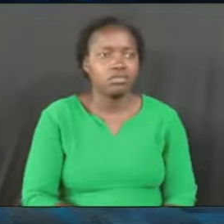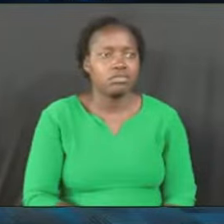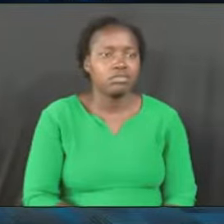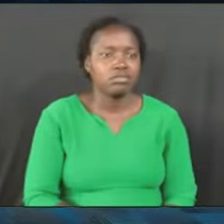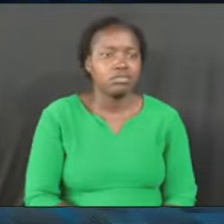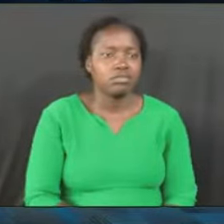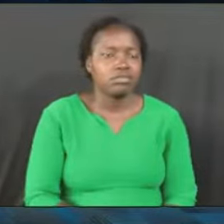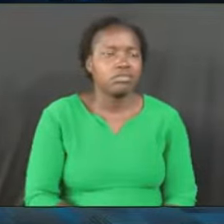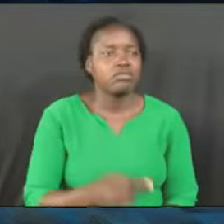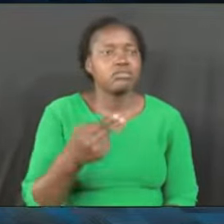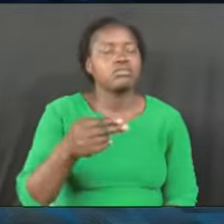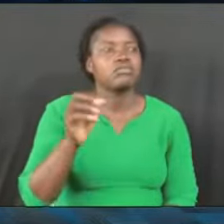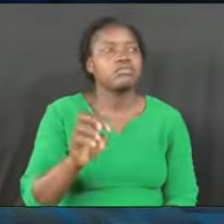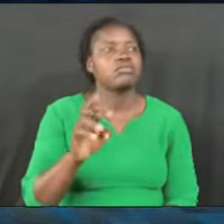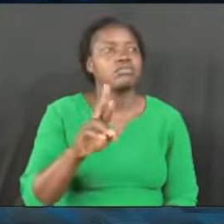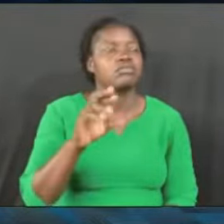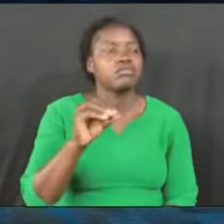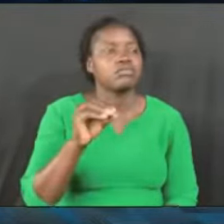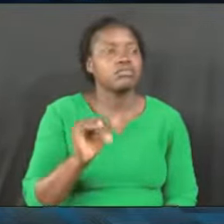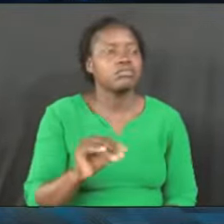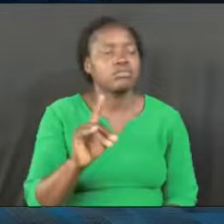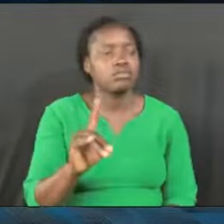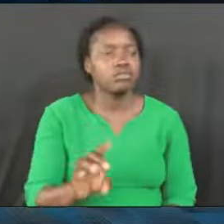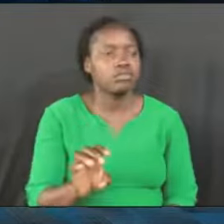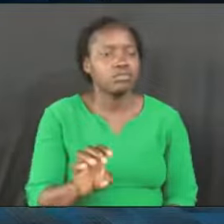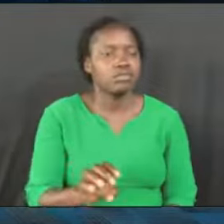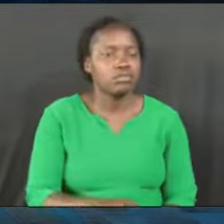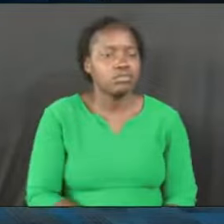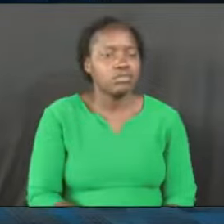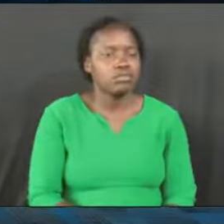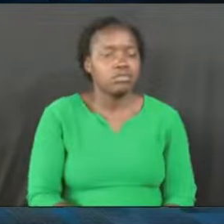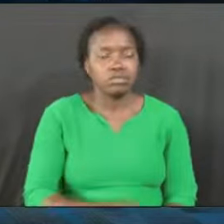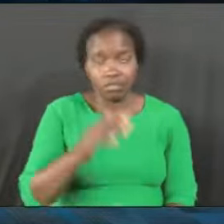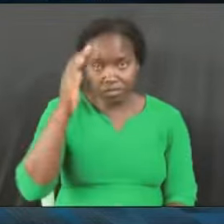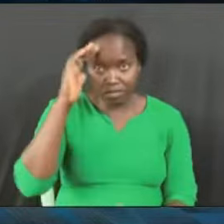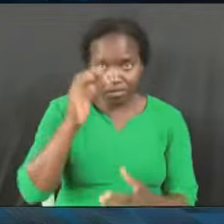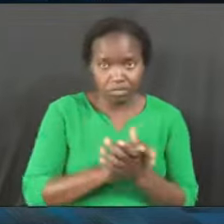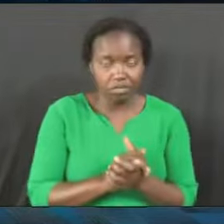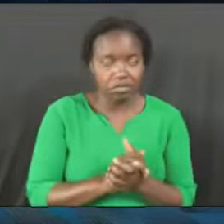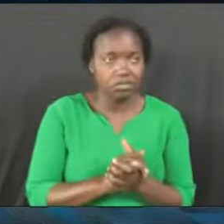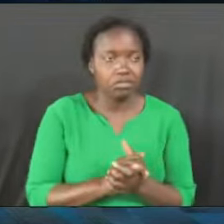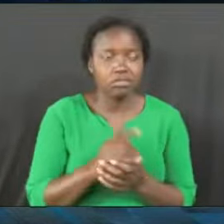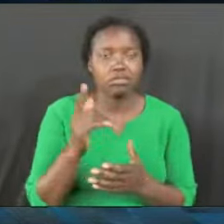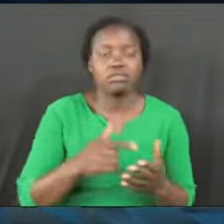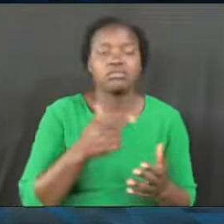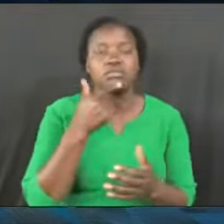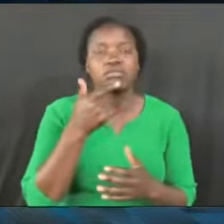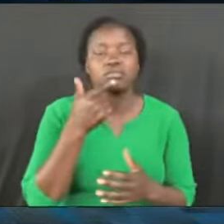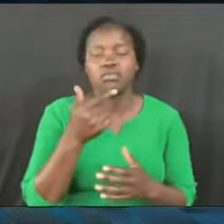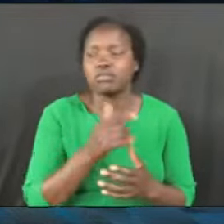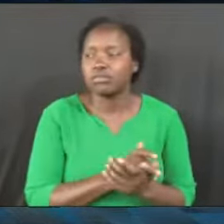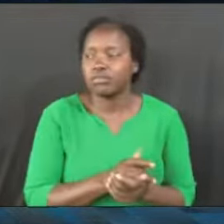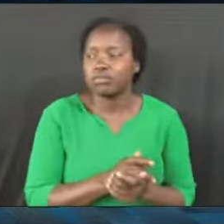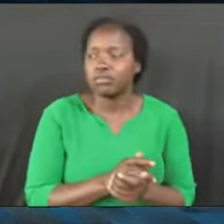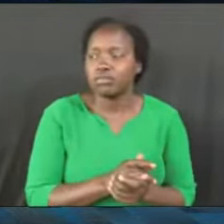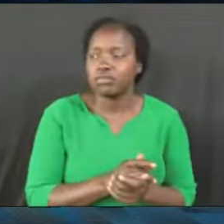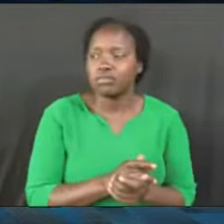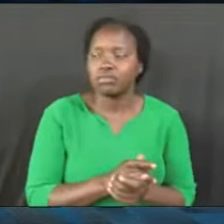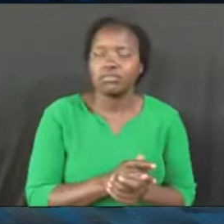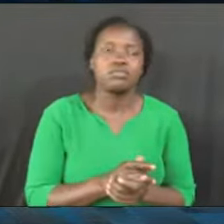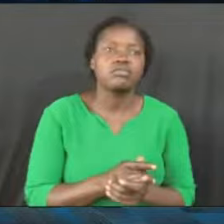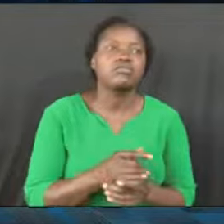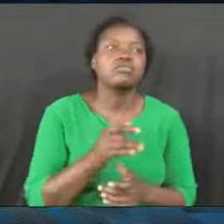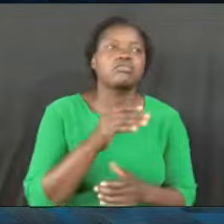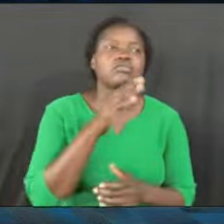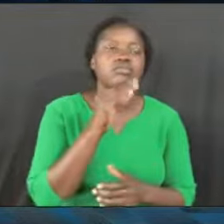And Herod, Agrippa number one, believed what they were saying. Your